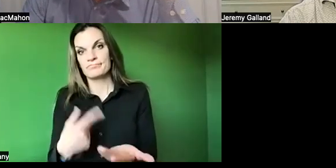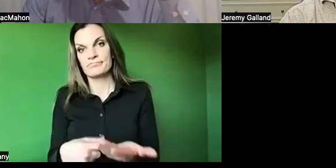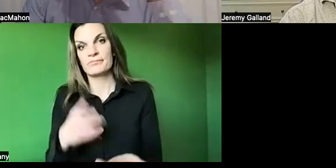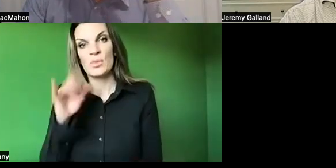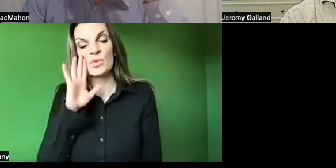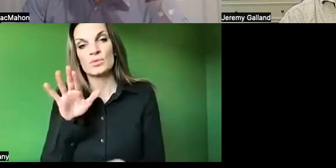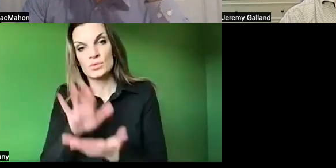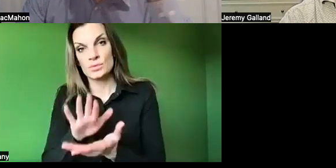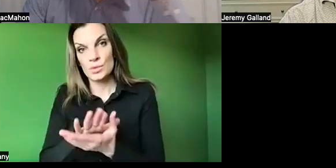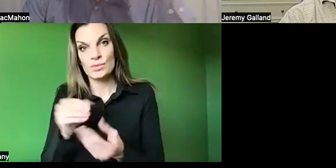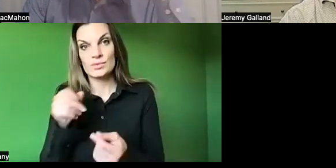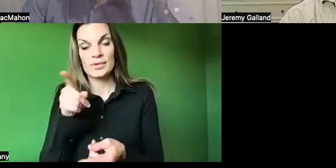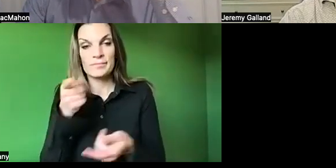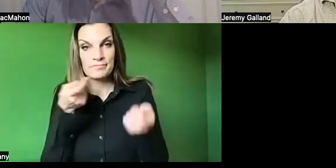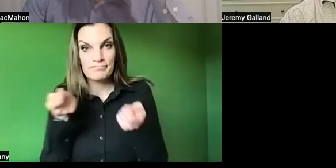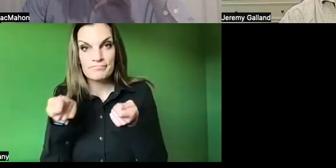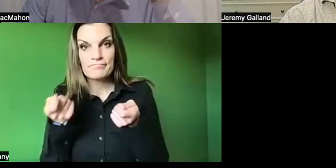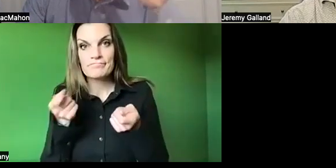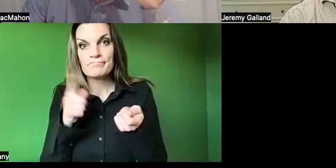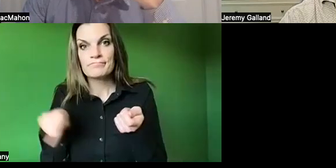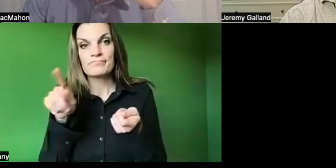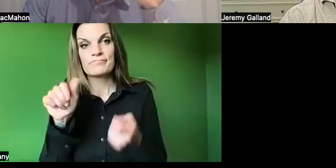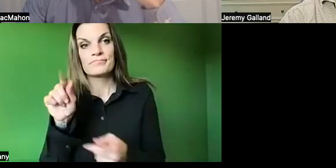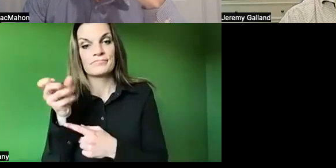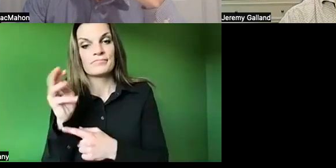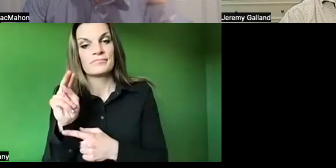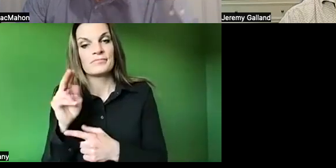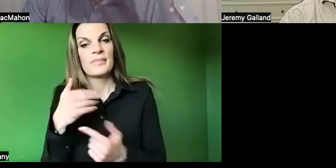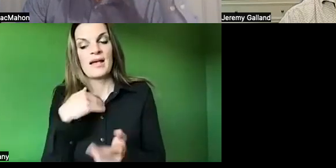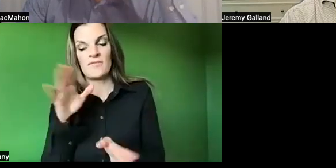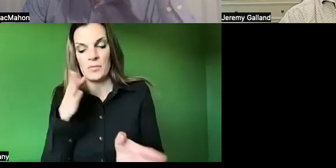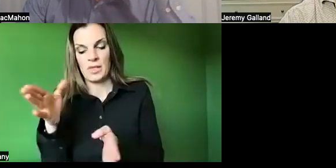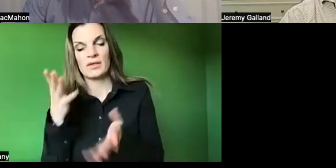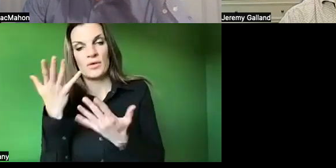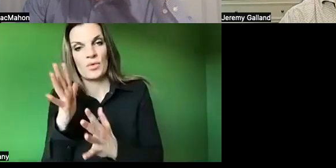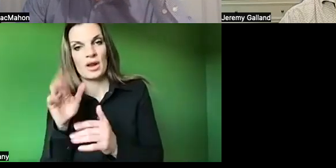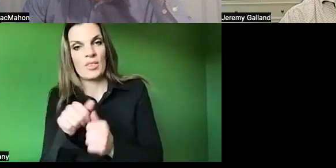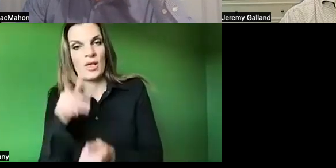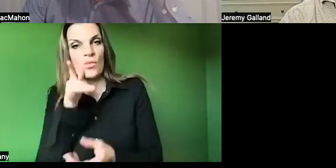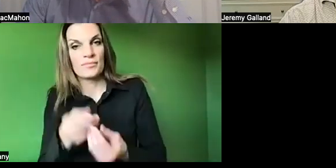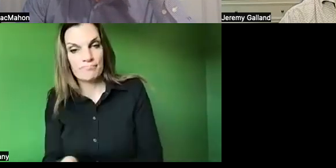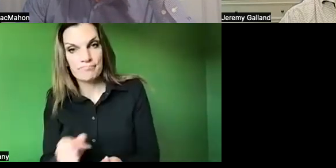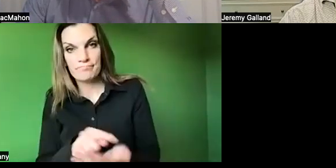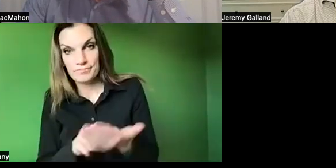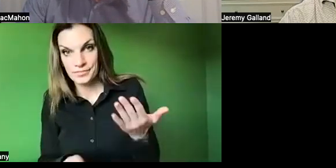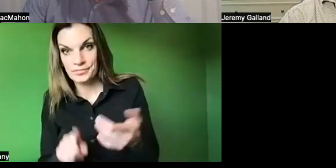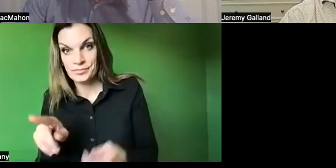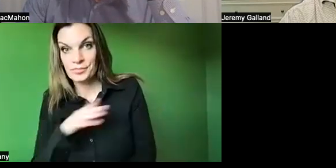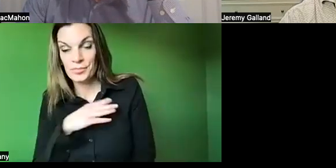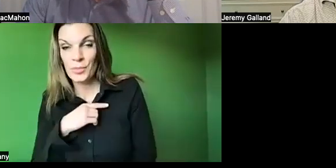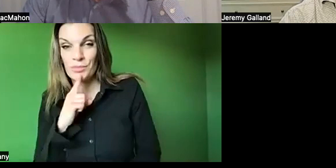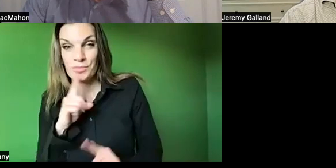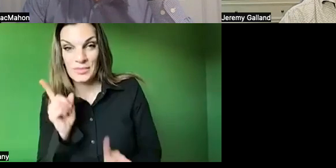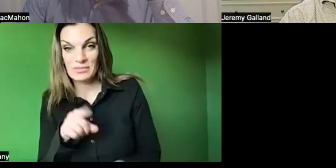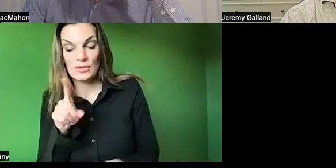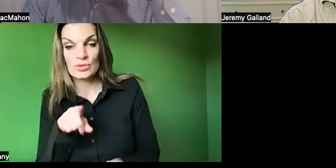the administrators have plans for how they're going to address this. The board's response